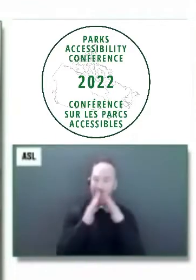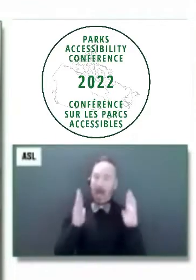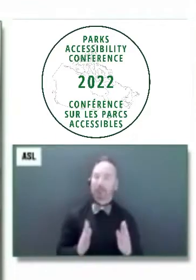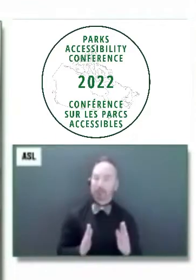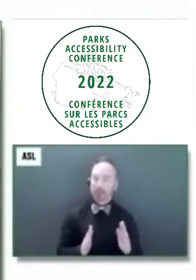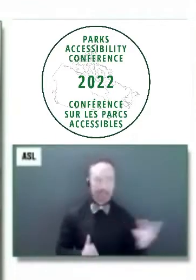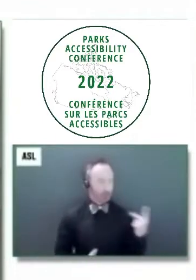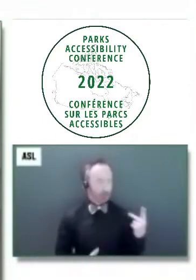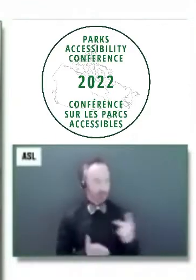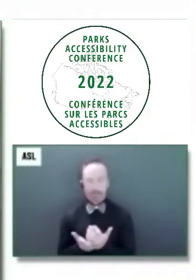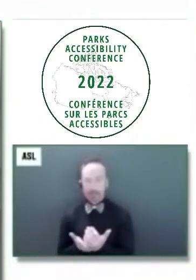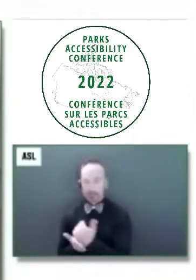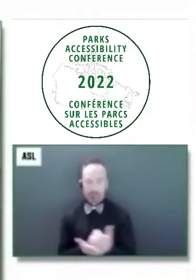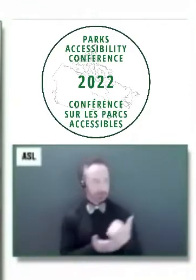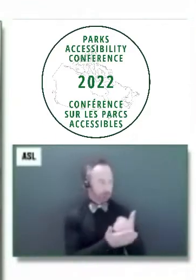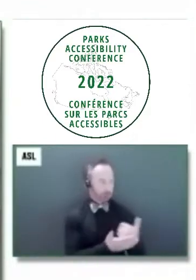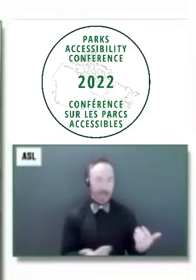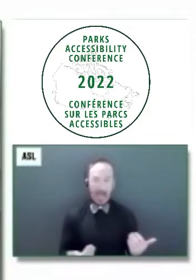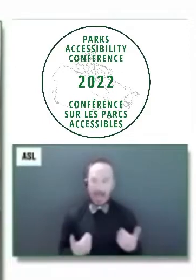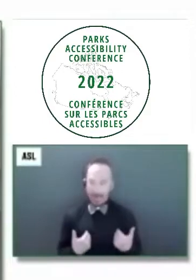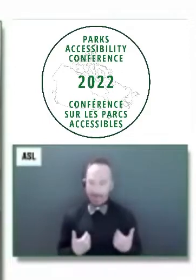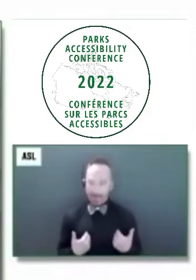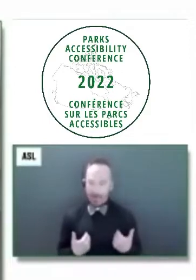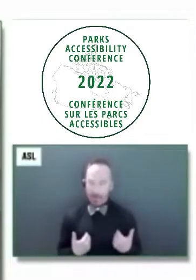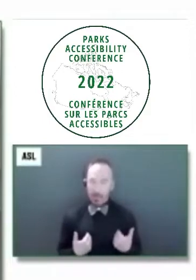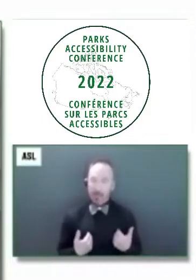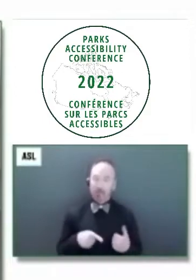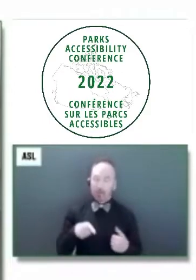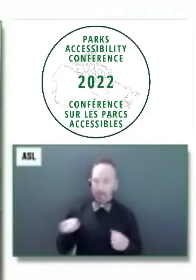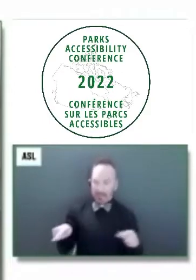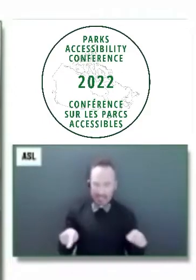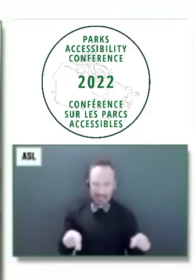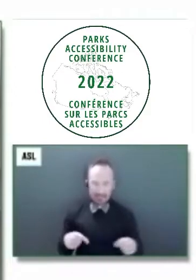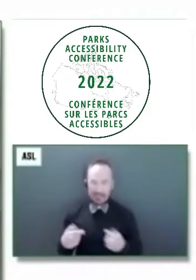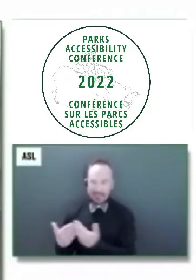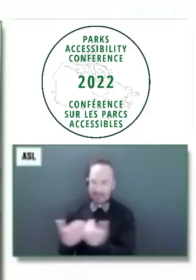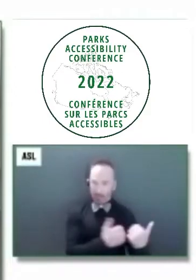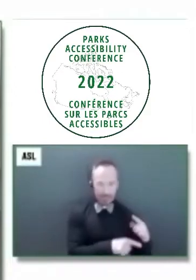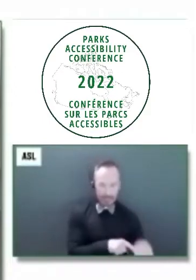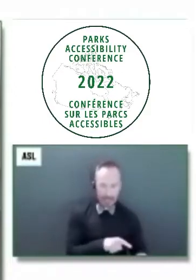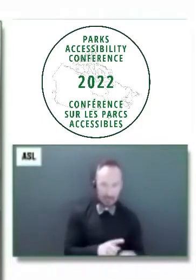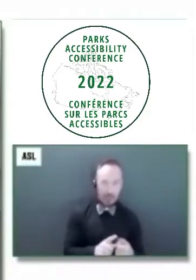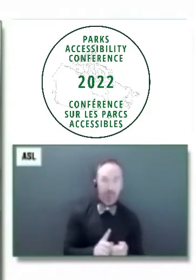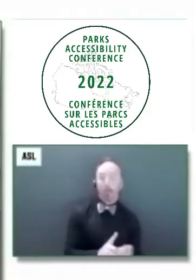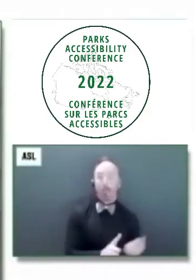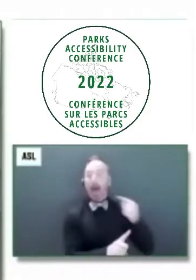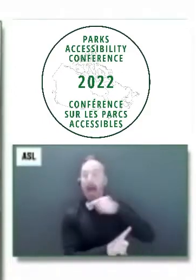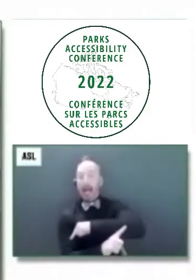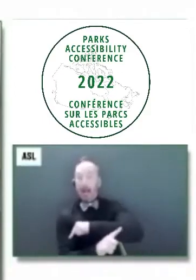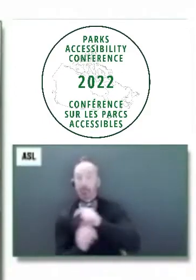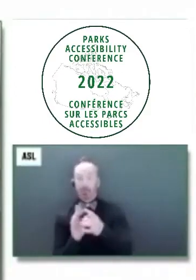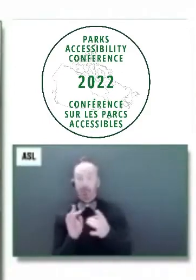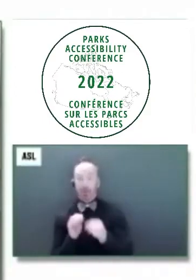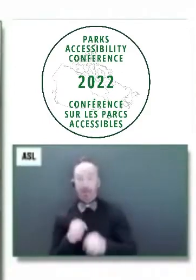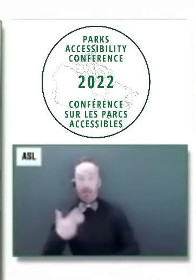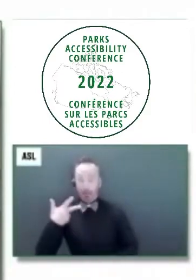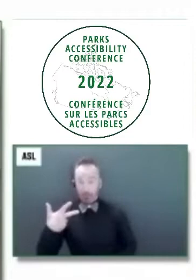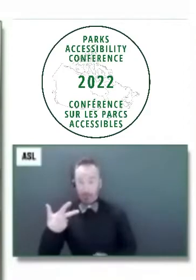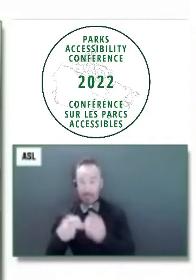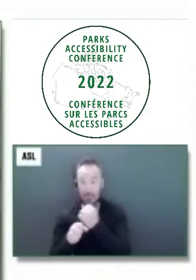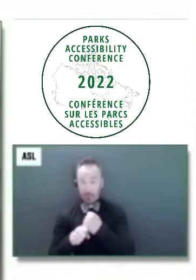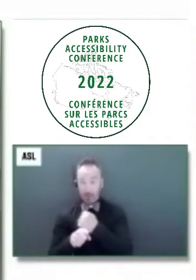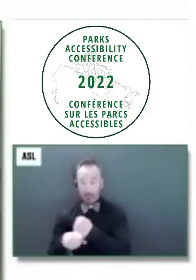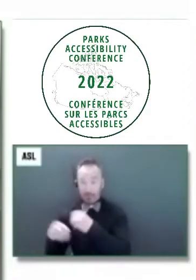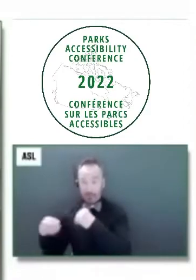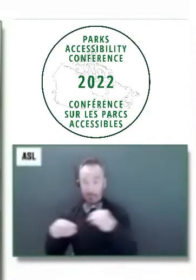those identities from one another. Let's come back to the tale of the three coffee shops. Coffee shop number 1 represents diversity at its